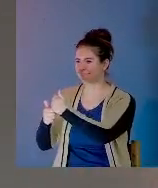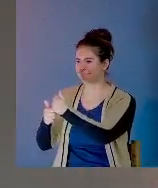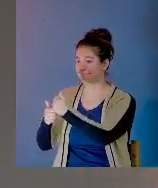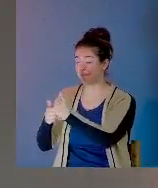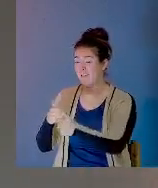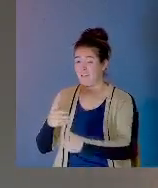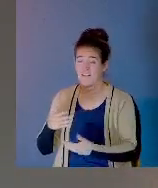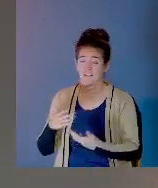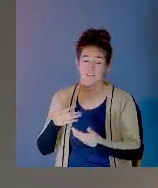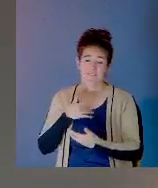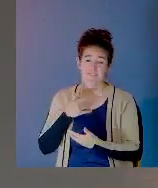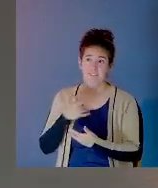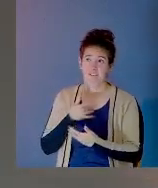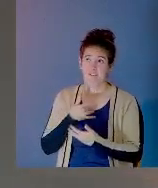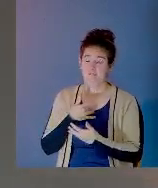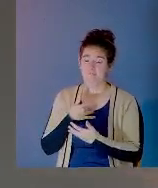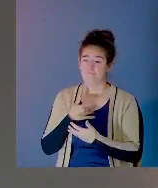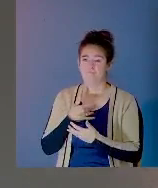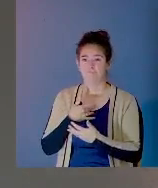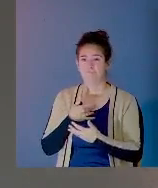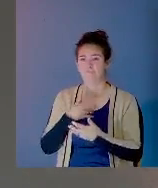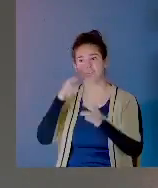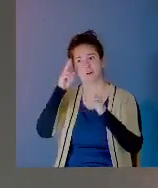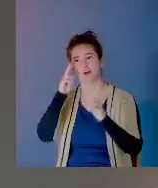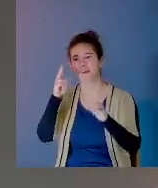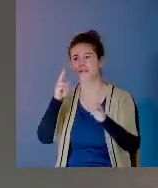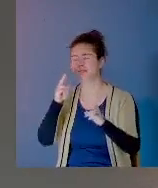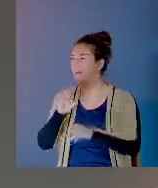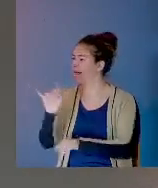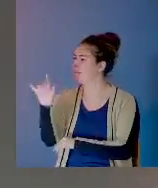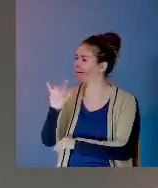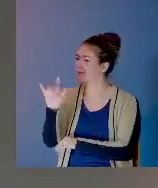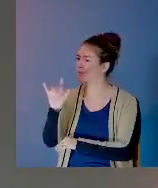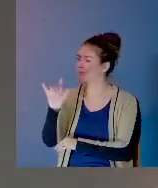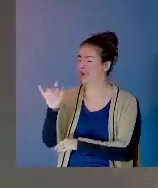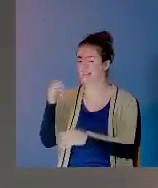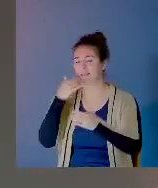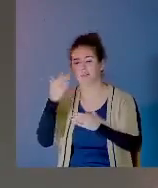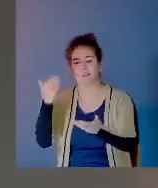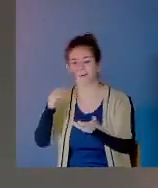pastor this very precious body. We love you. We thank you. And again, let's just praise our Lord.